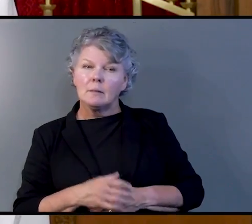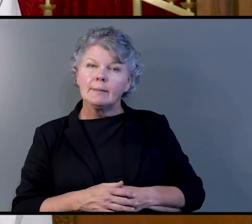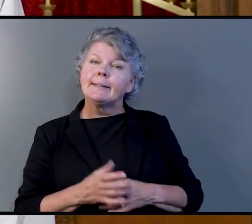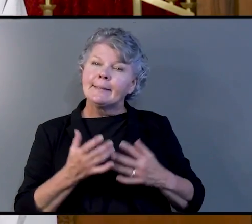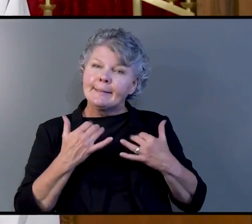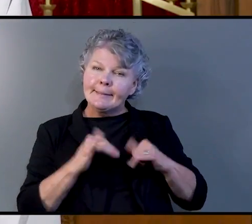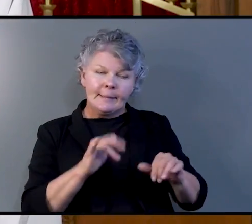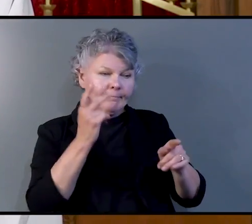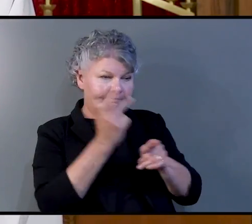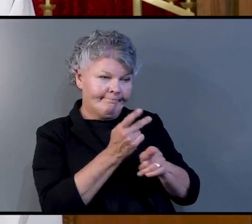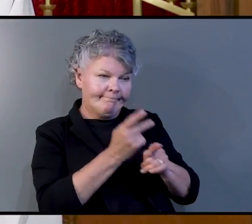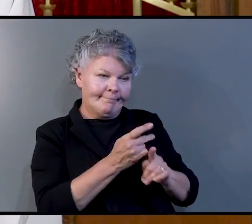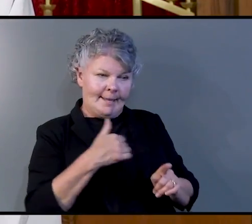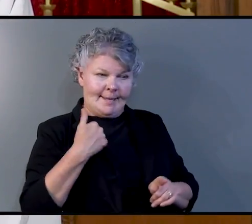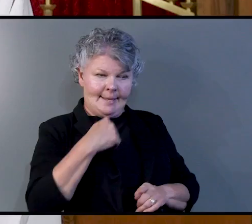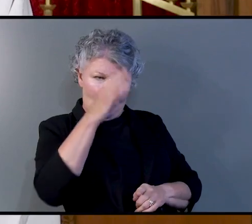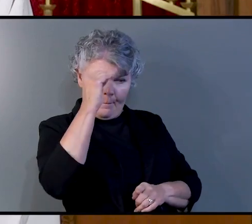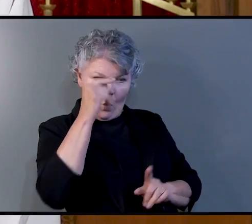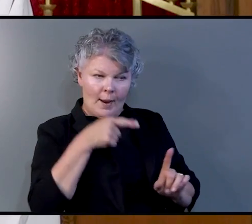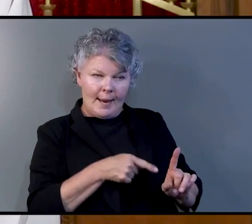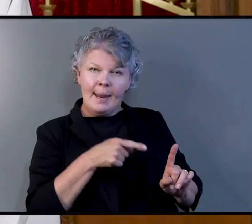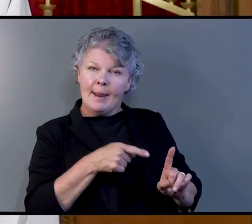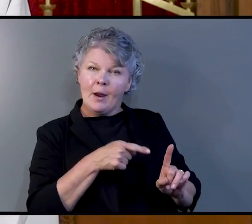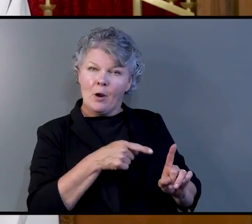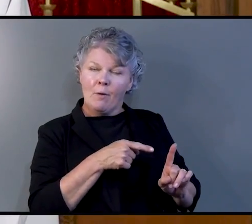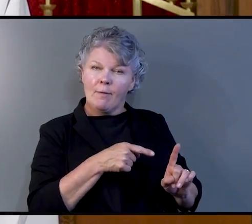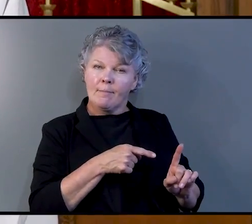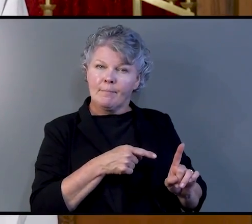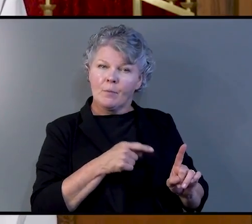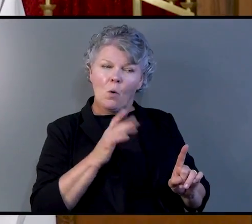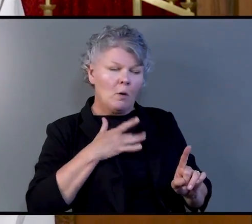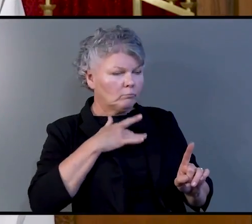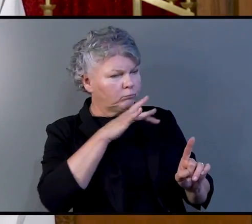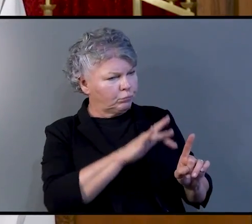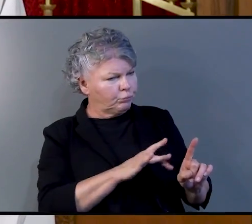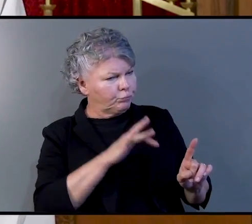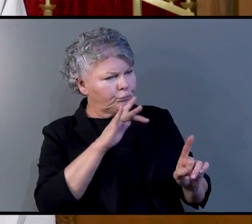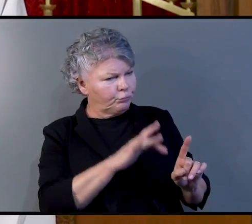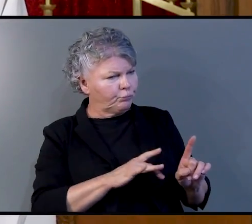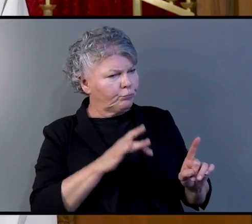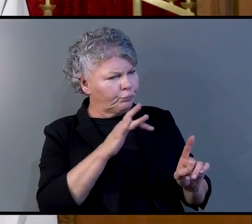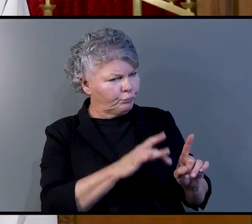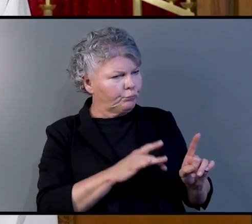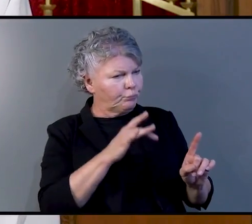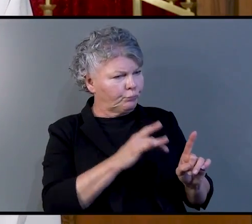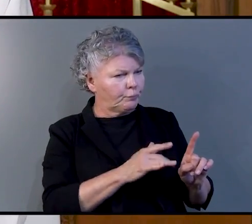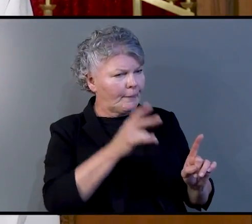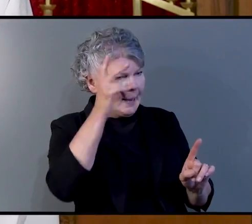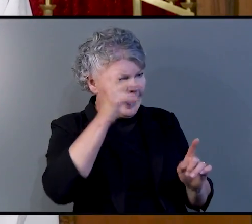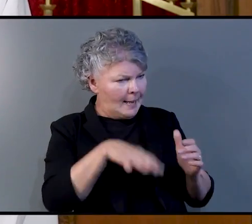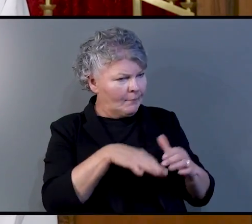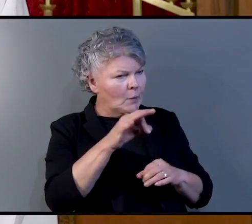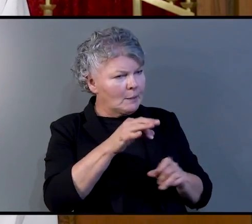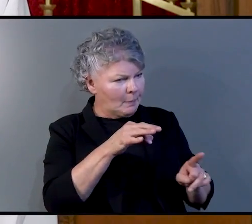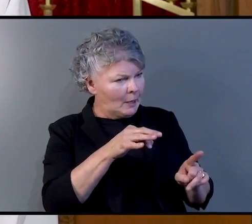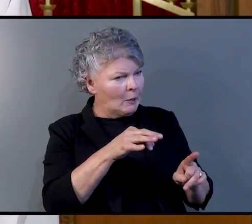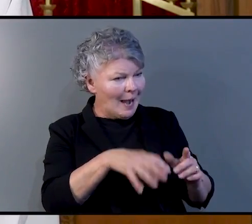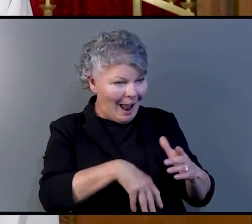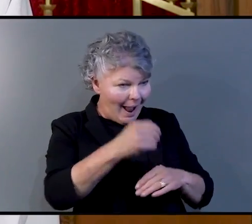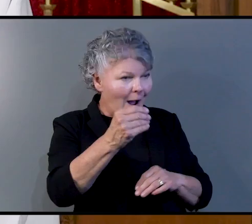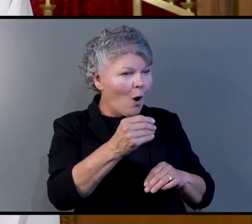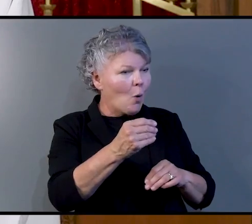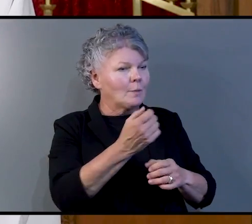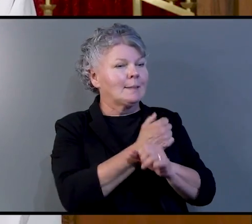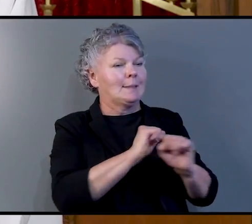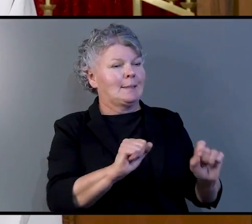from attending to the young man in front of him. Jesus shows his great mercy and expels this evil spirit and saves the young